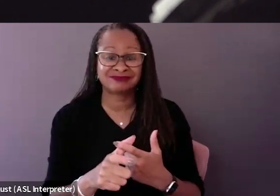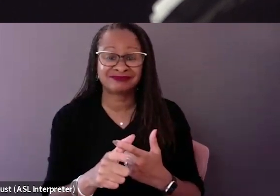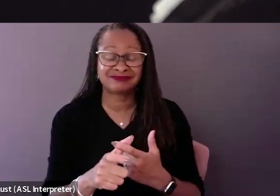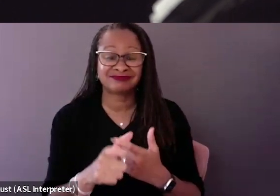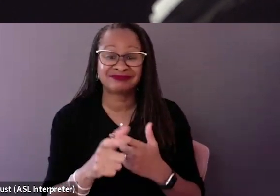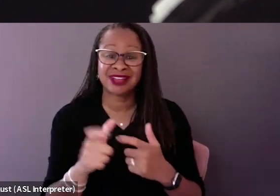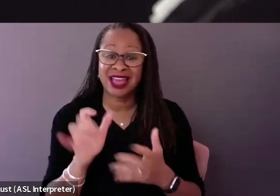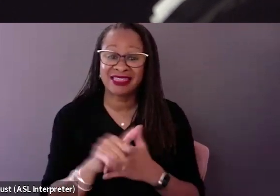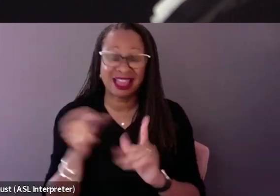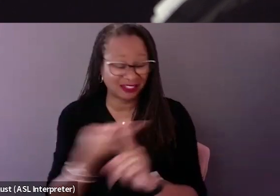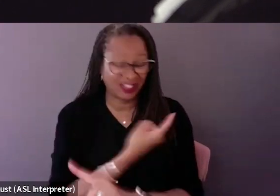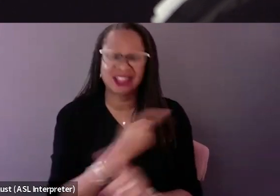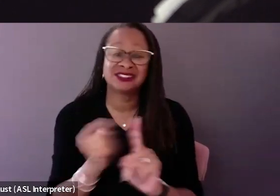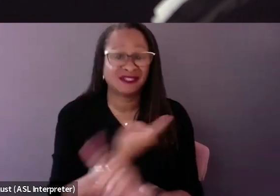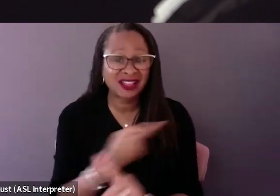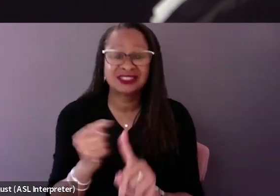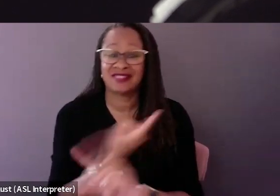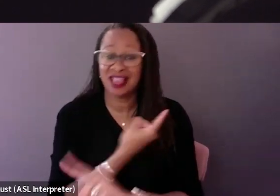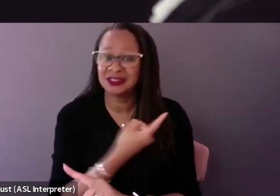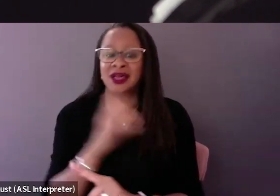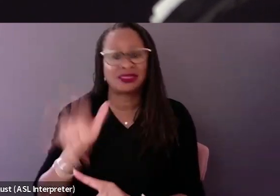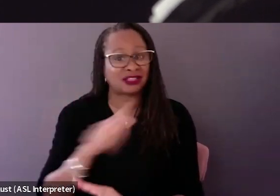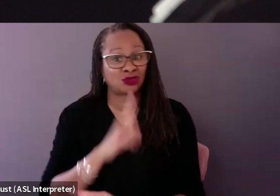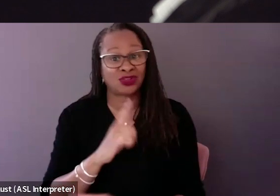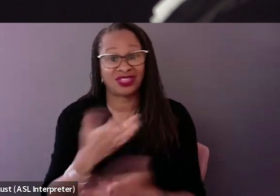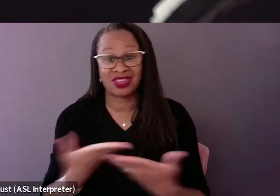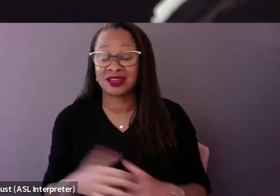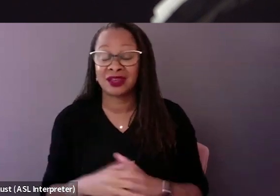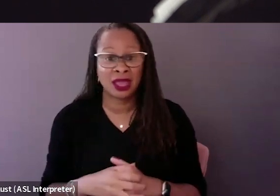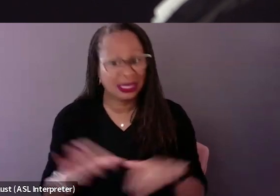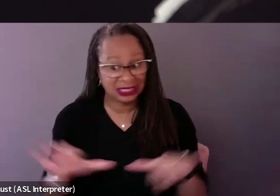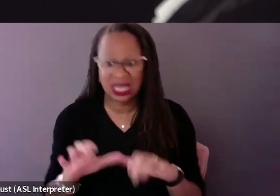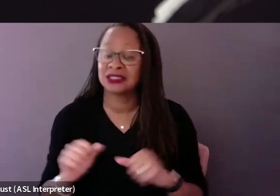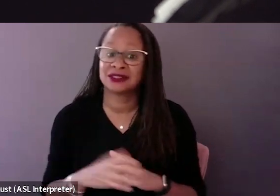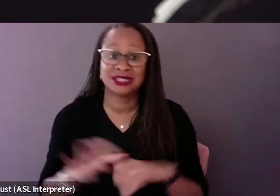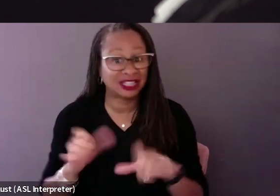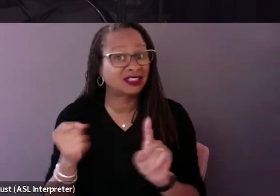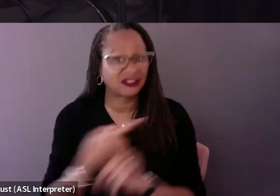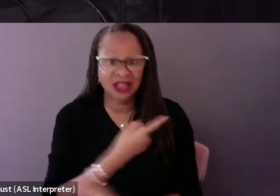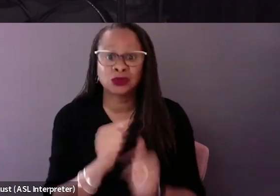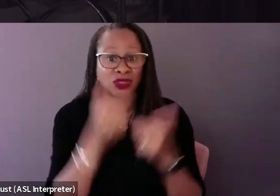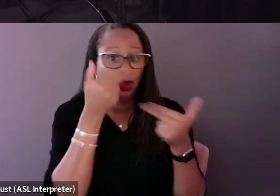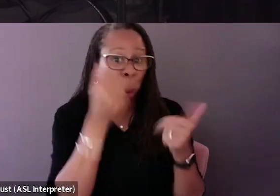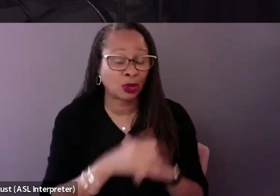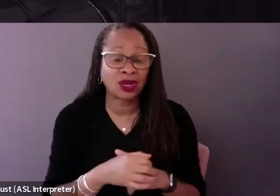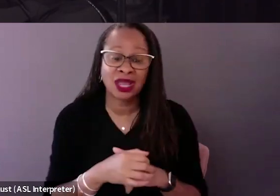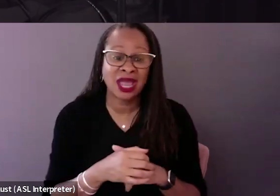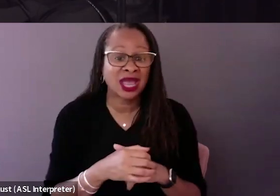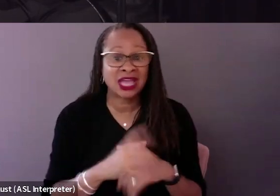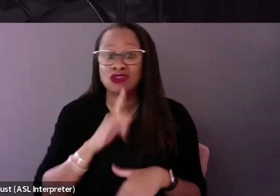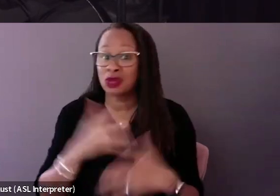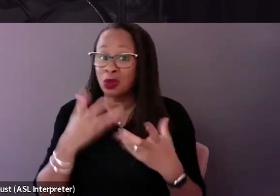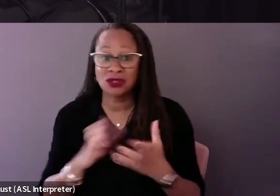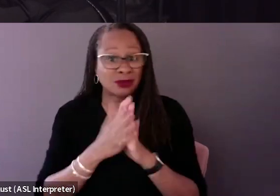that deflector thing is a real thing, and he does deflect, and he deflects because I think he really wants to be this guy